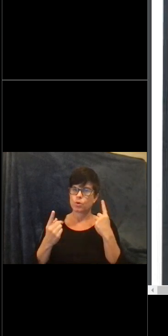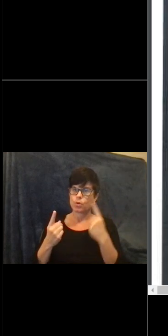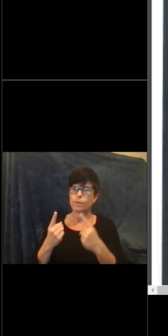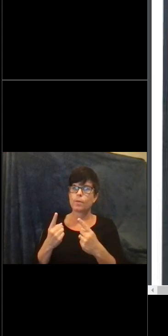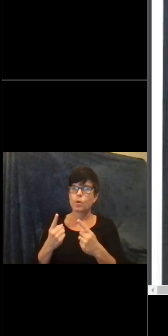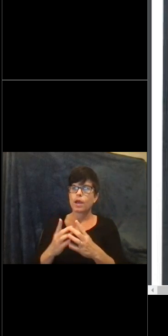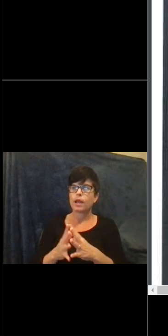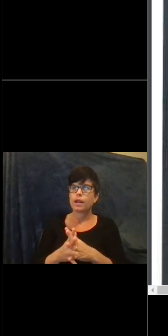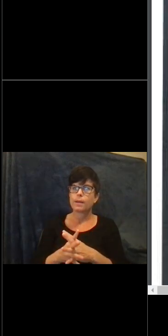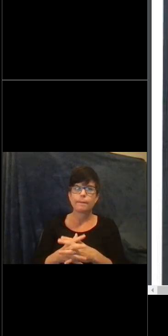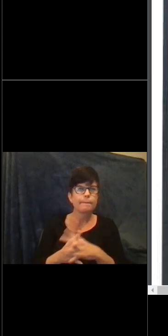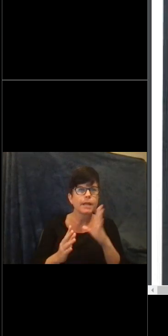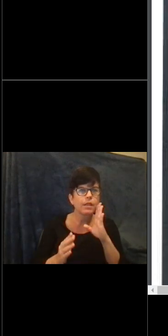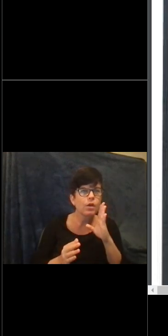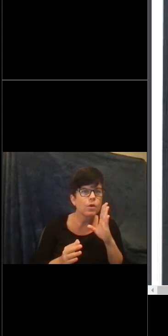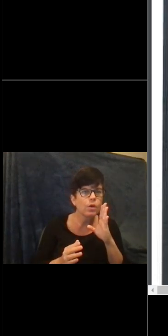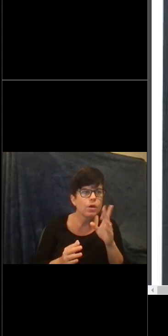Hello?